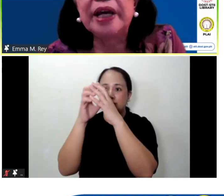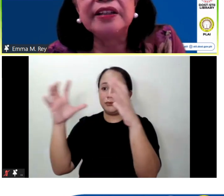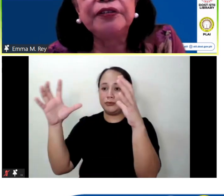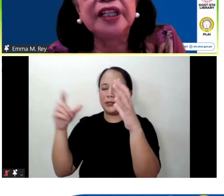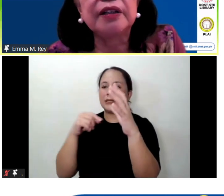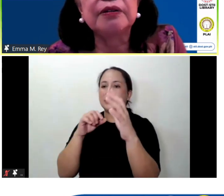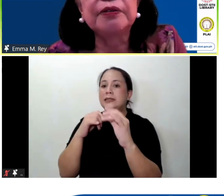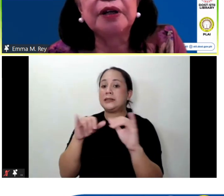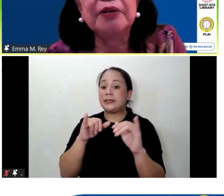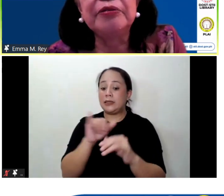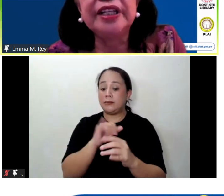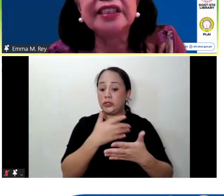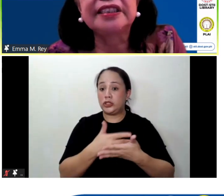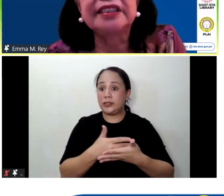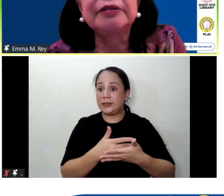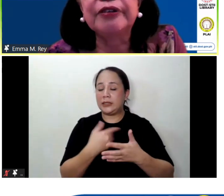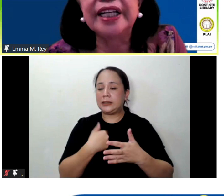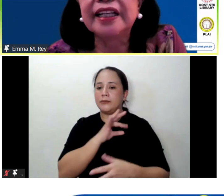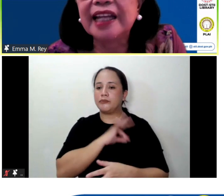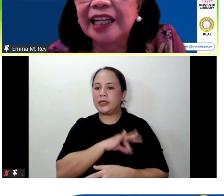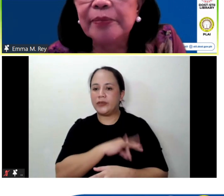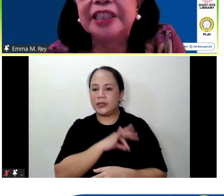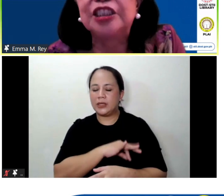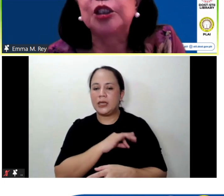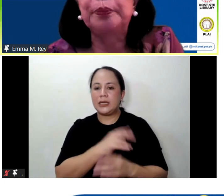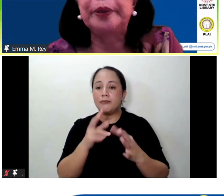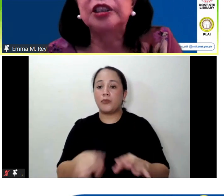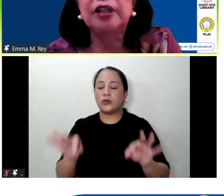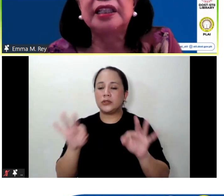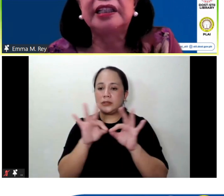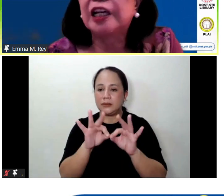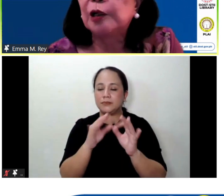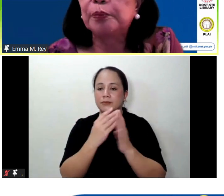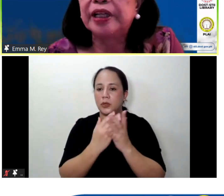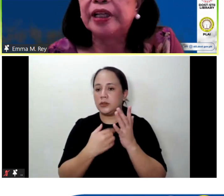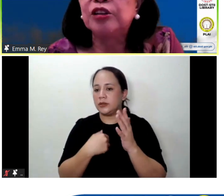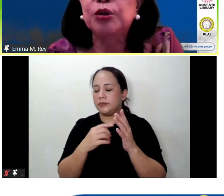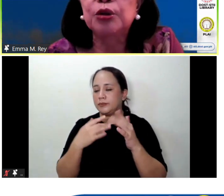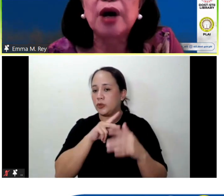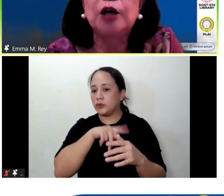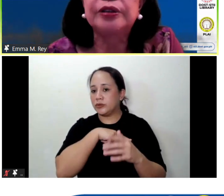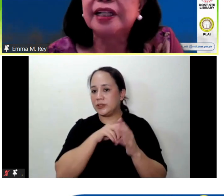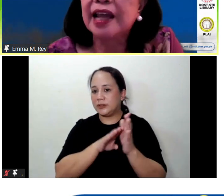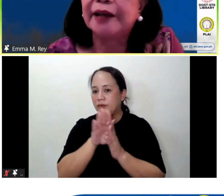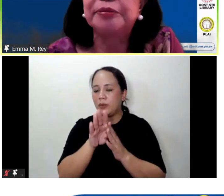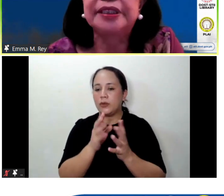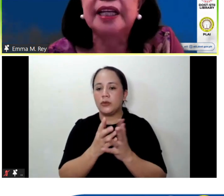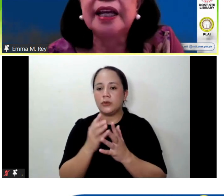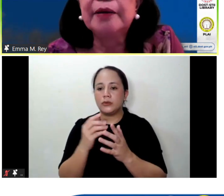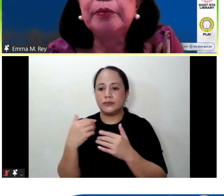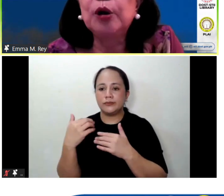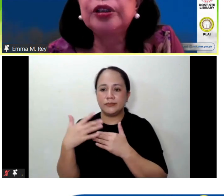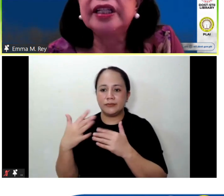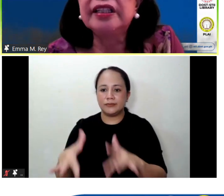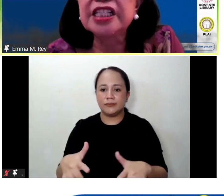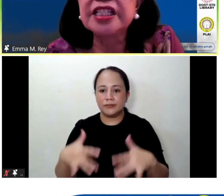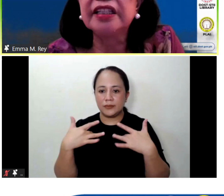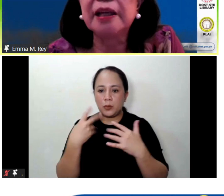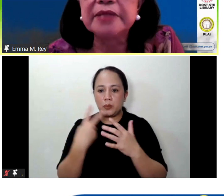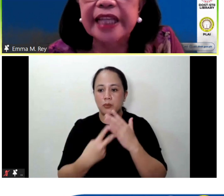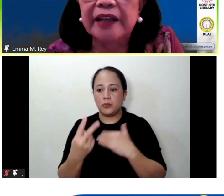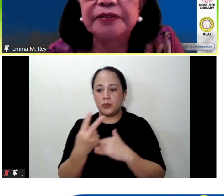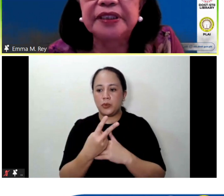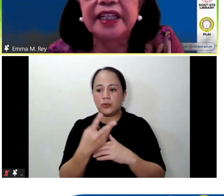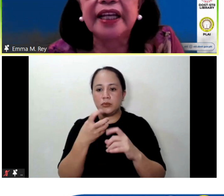to benefit from these vital elements of personal development throughout their lives, both